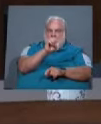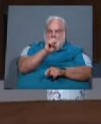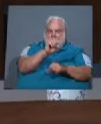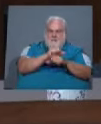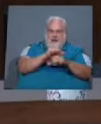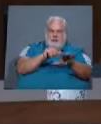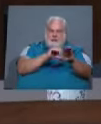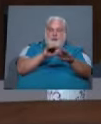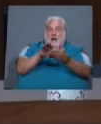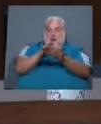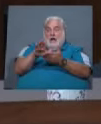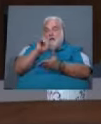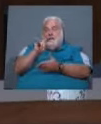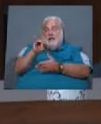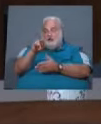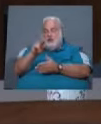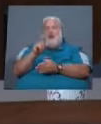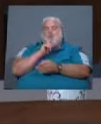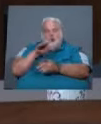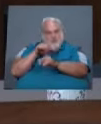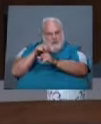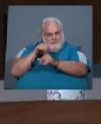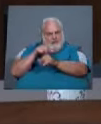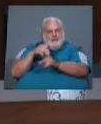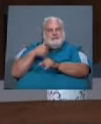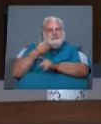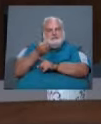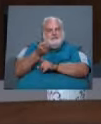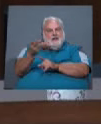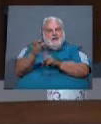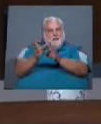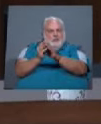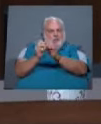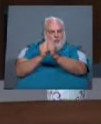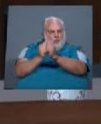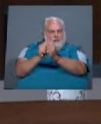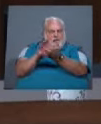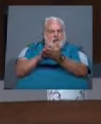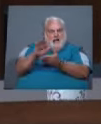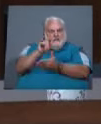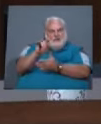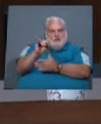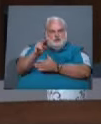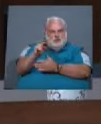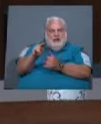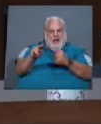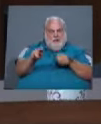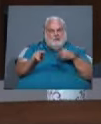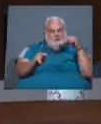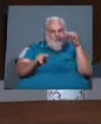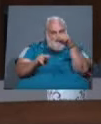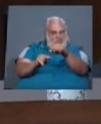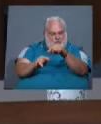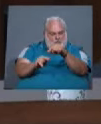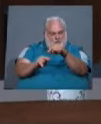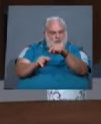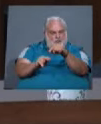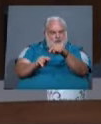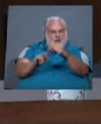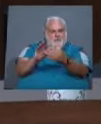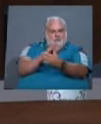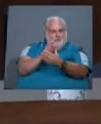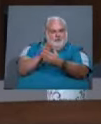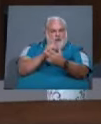Station was notified. We had several meetings with the College Station people. In fact, I was there. And